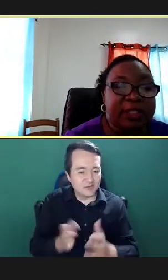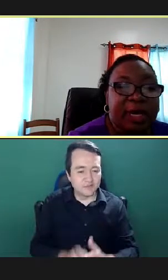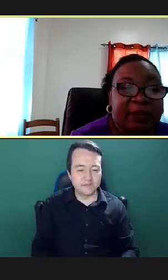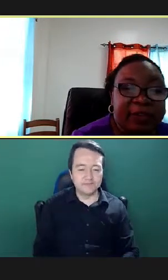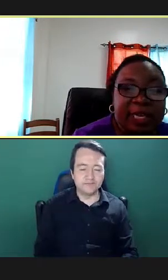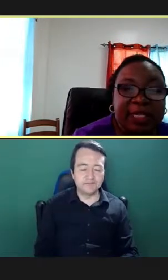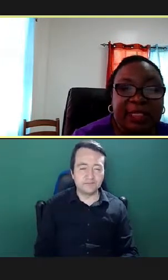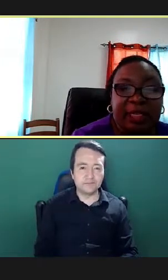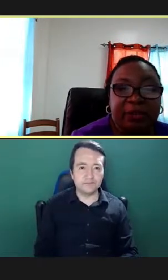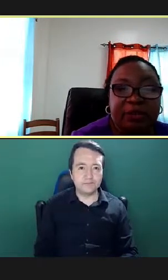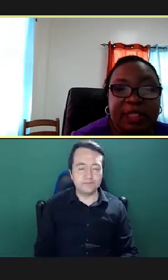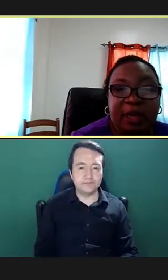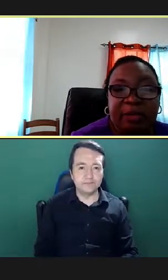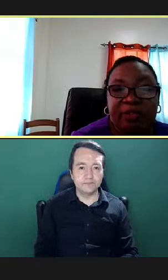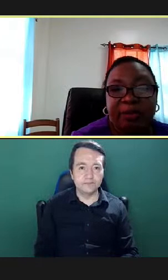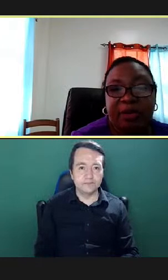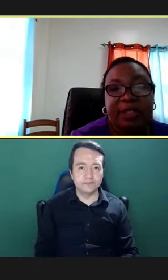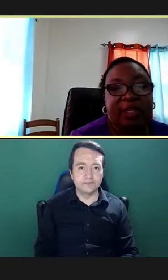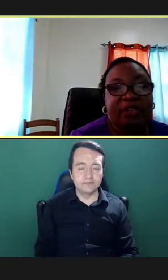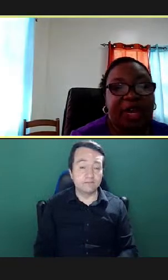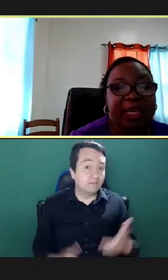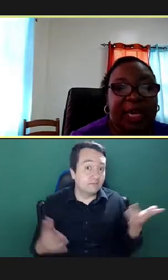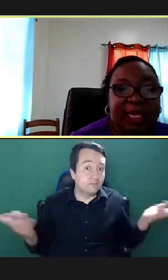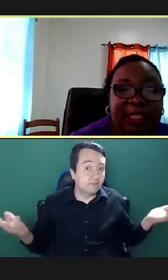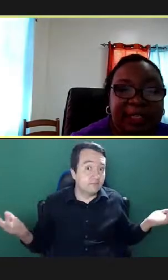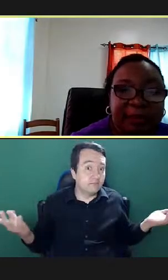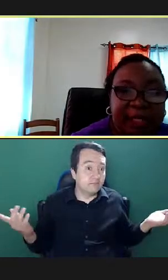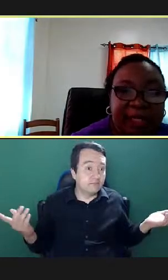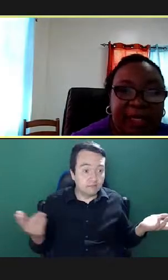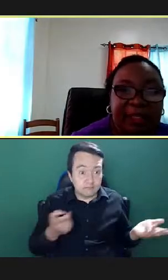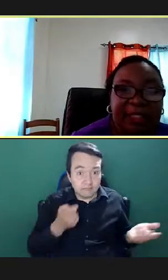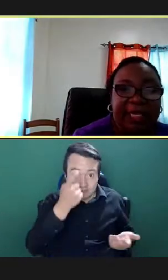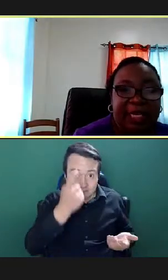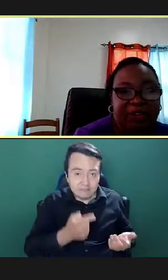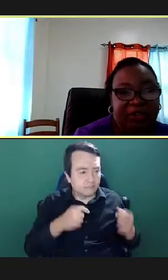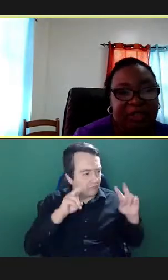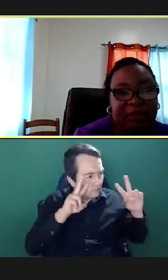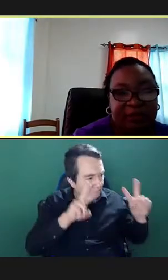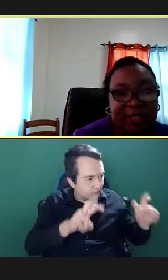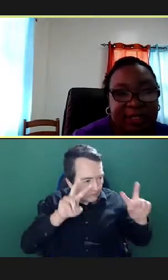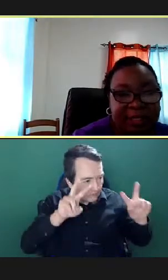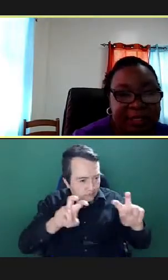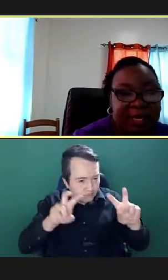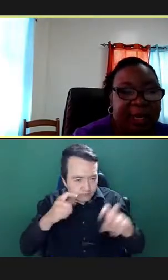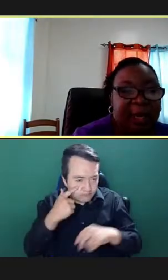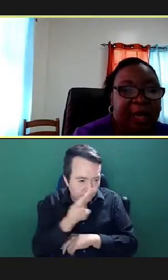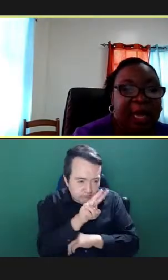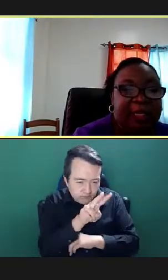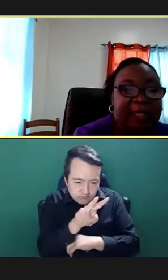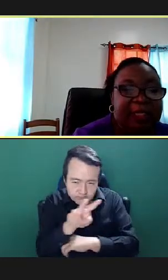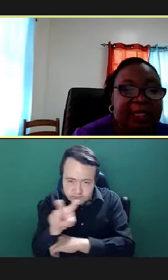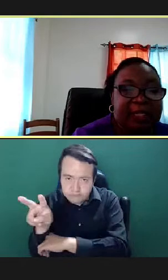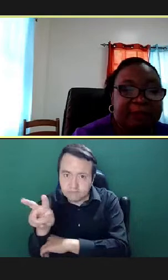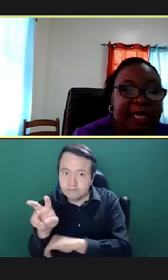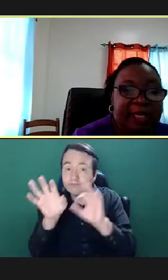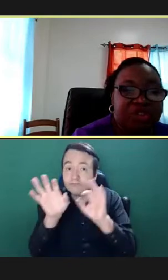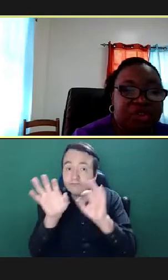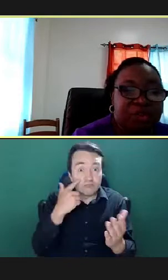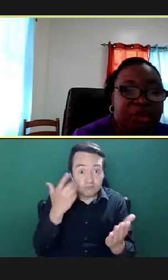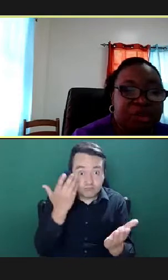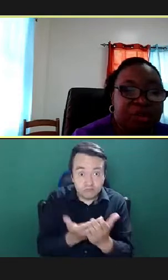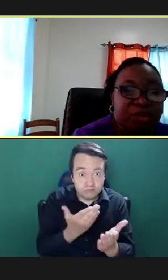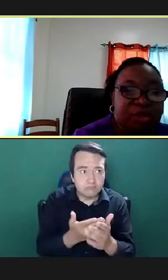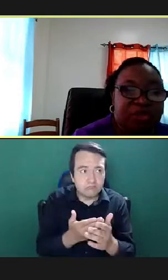So there is no evidence that increased number of persons are trying to access mental health psychiatric services. And this is